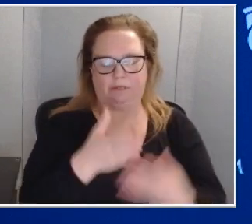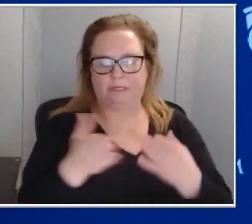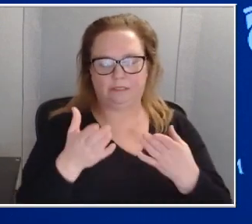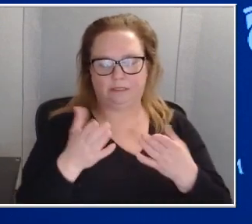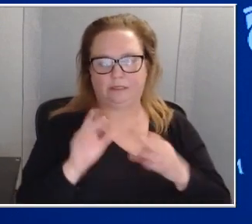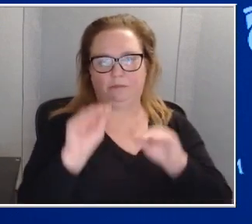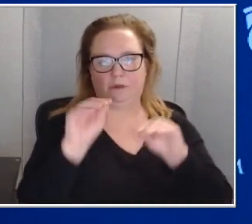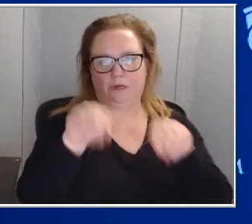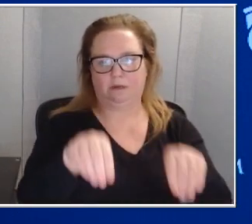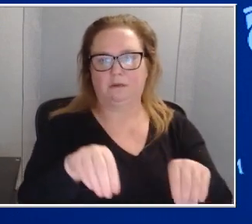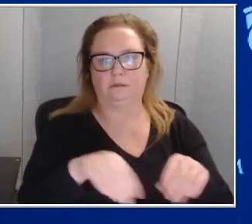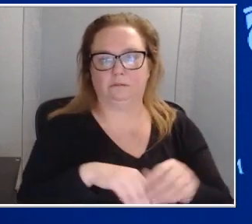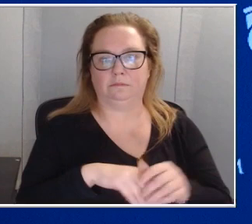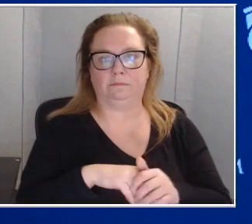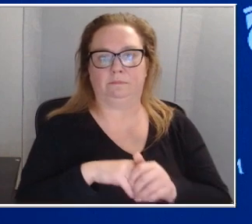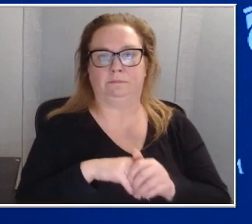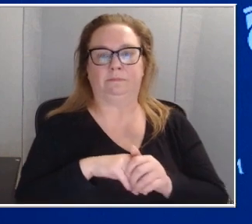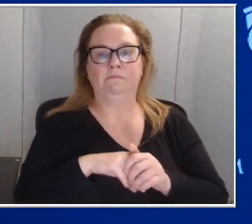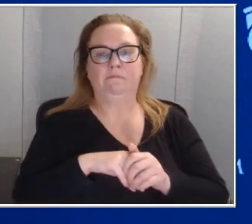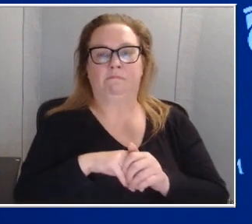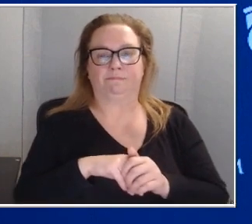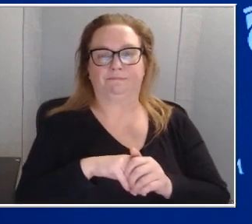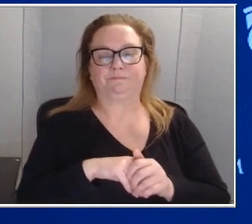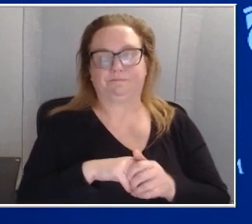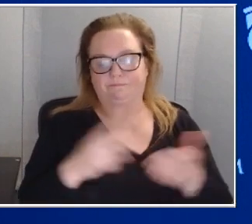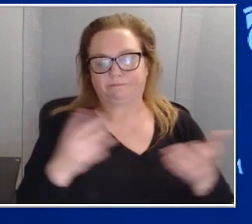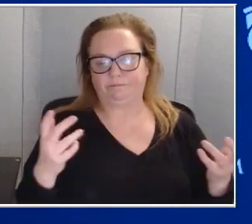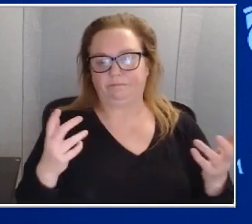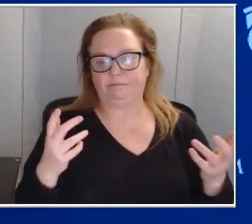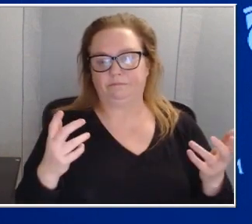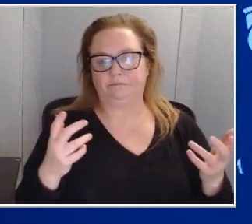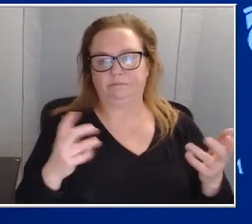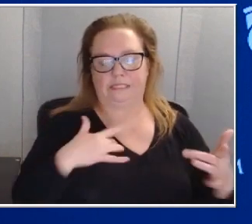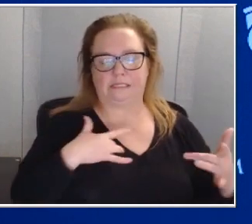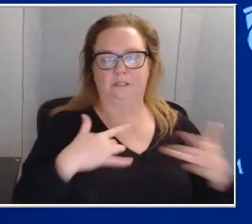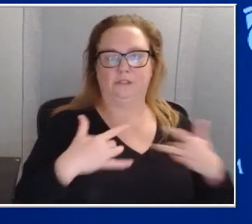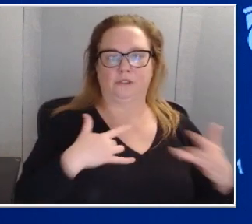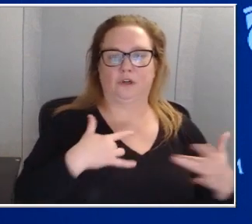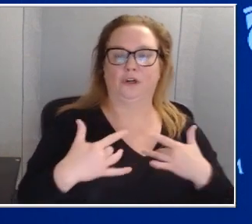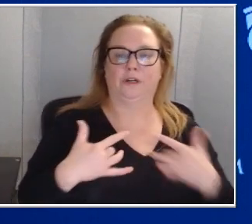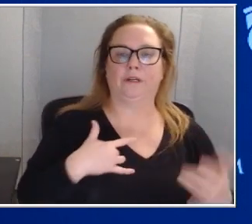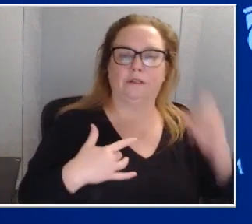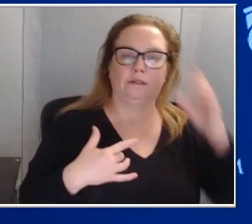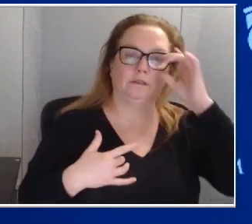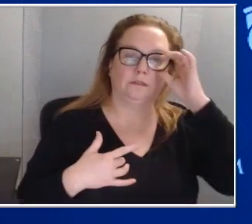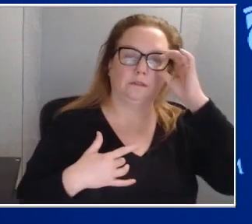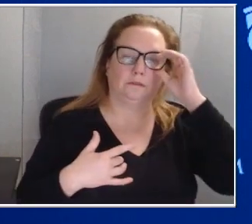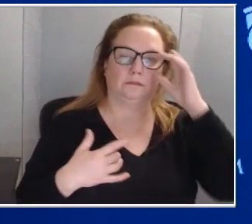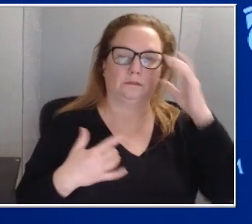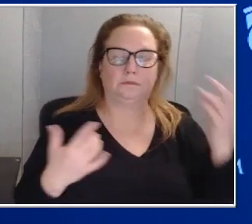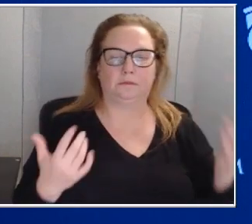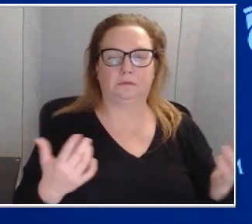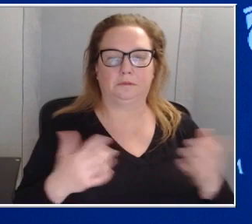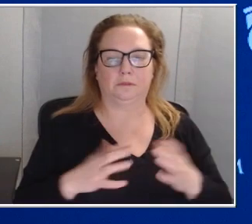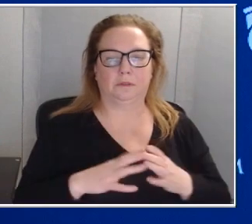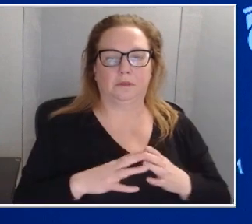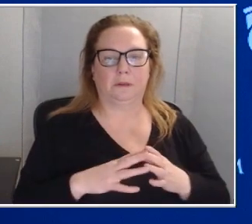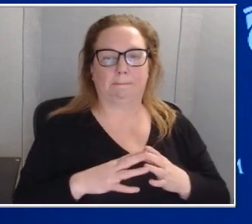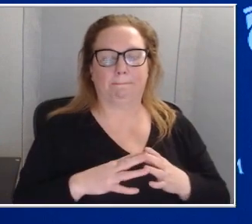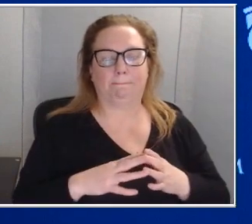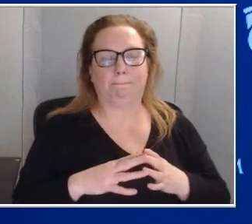And I think it is somewhat concerning that